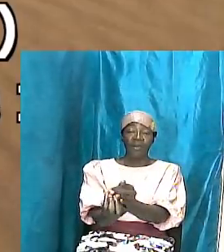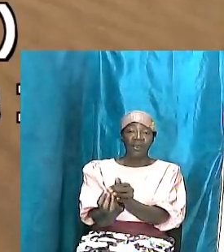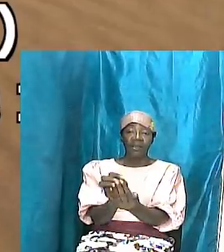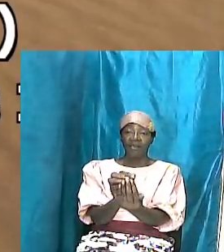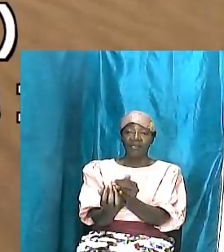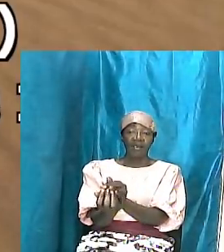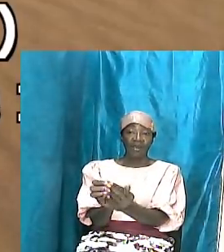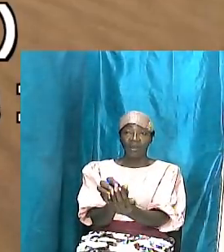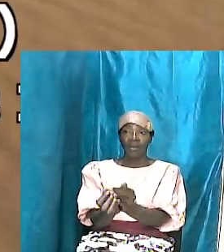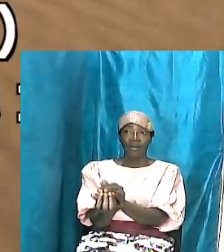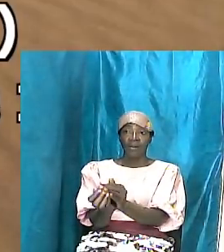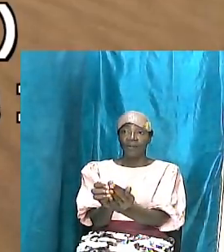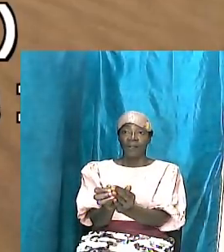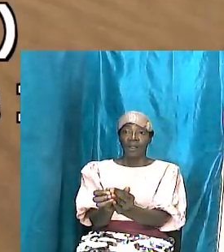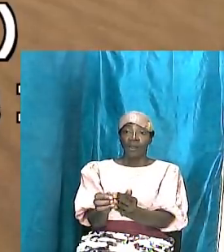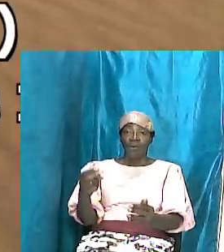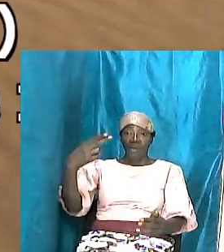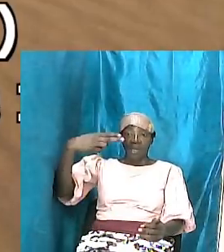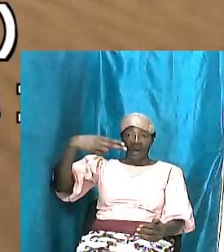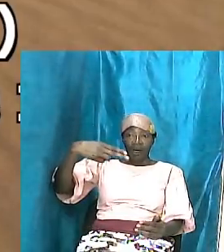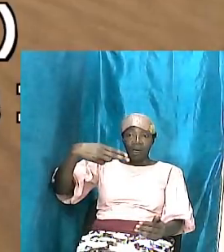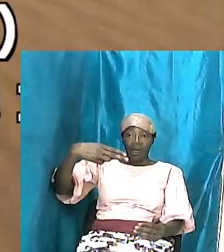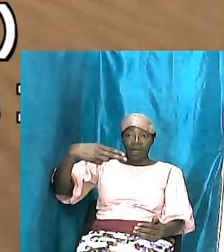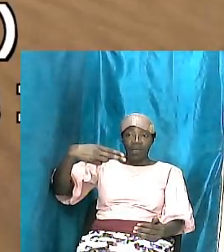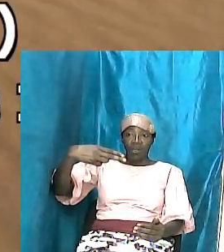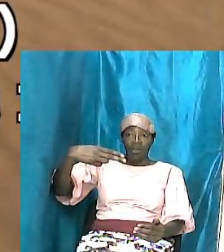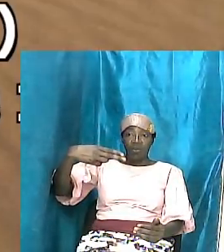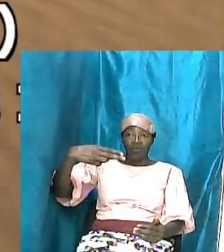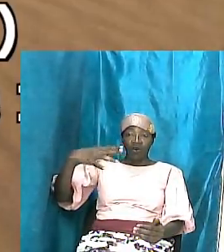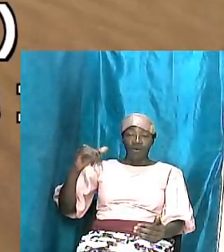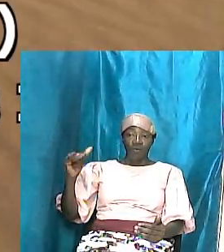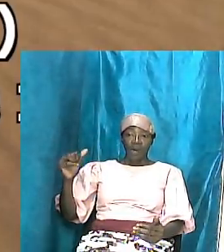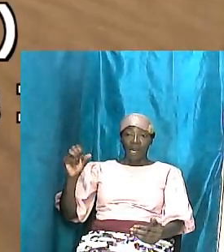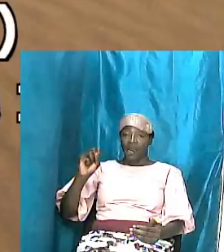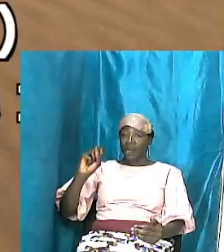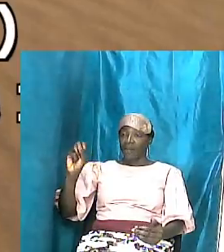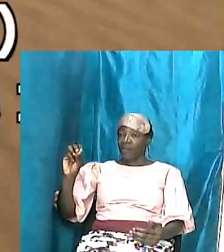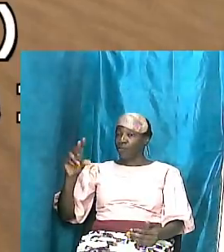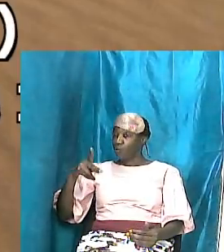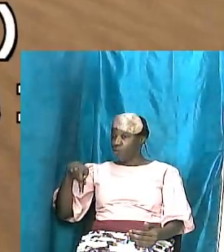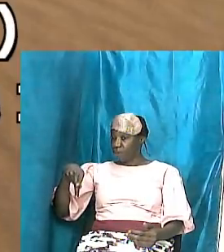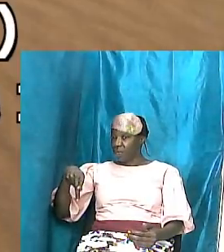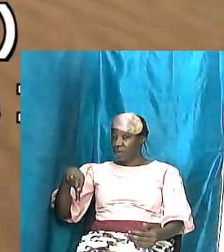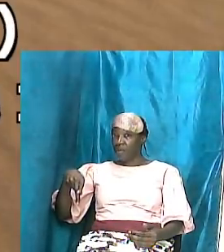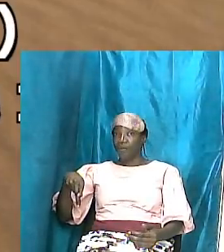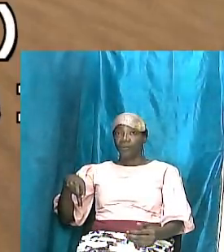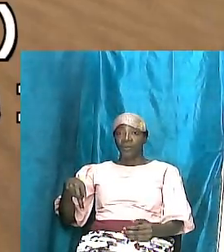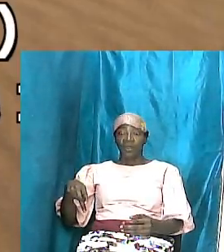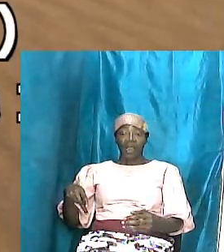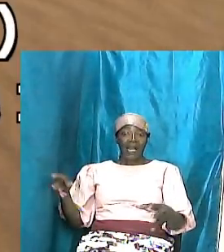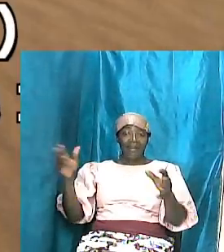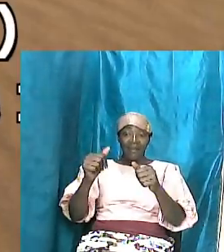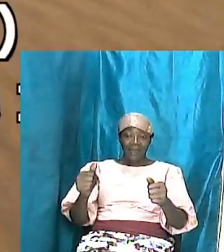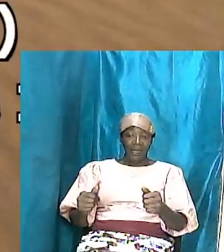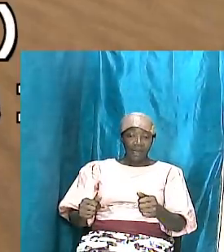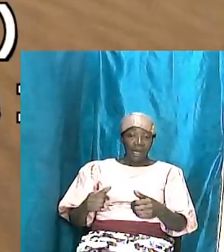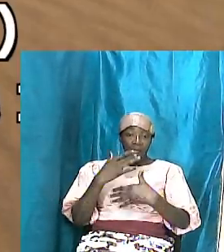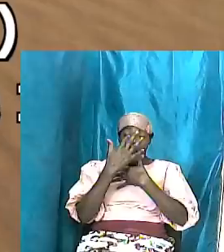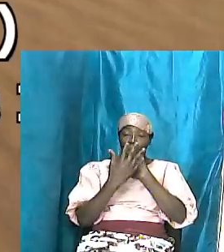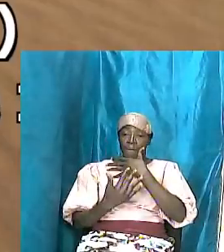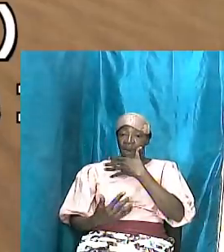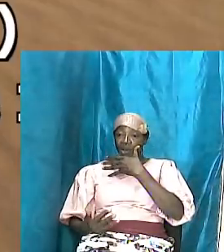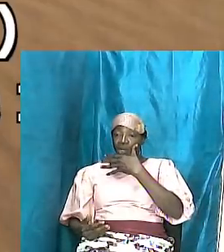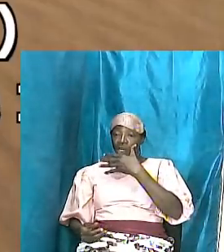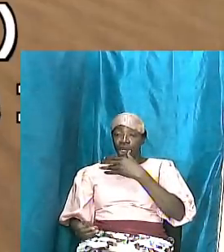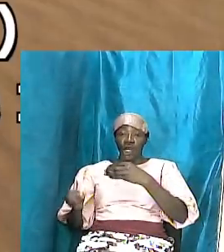hyssop, and every man is going to take the blood from out of the basin, and you're going to strike it over the two door posts, and you're going to